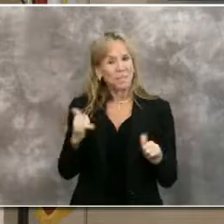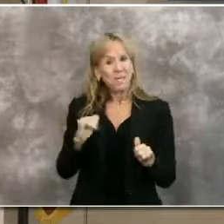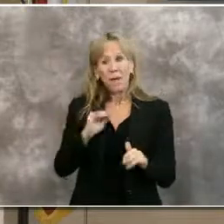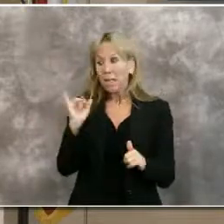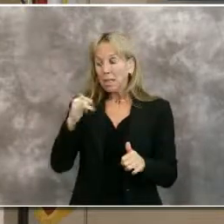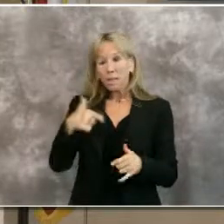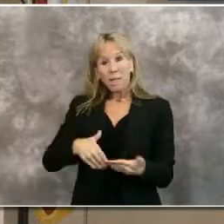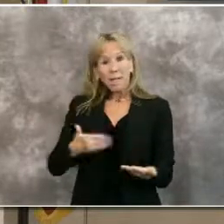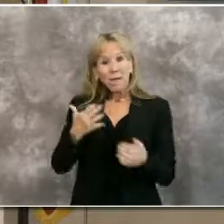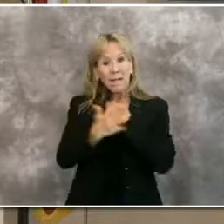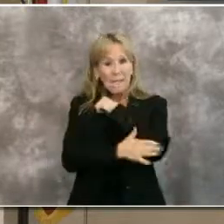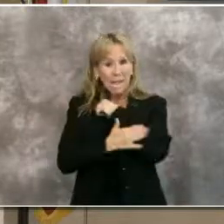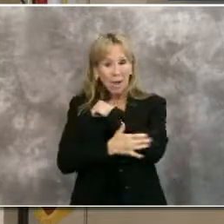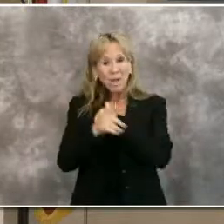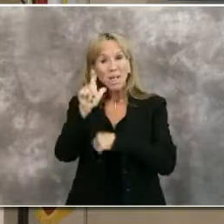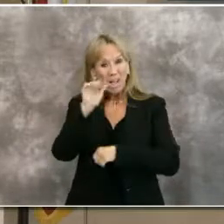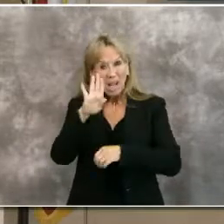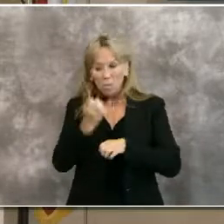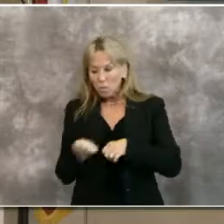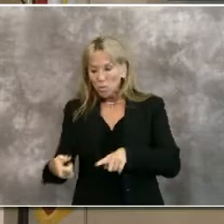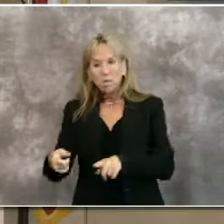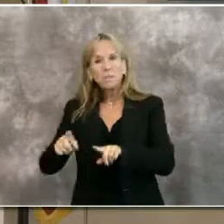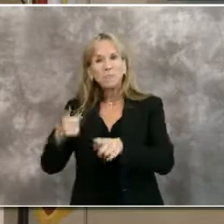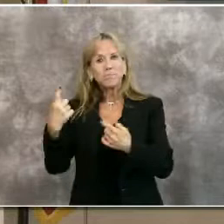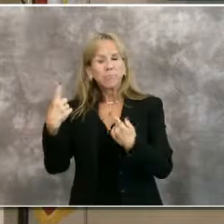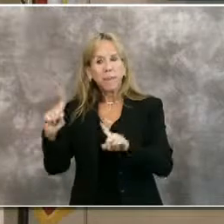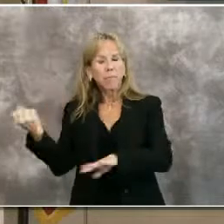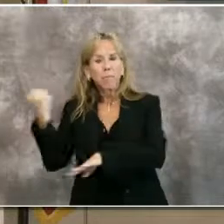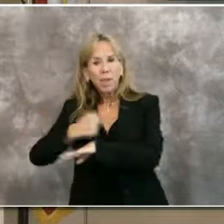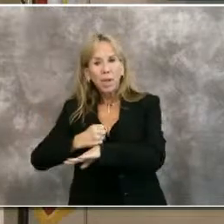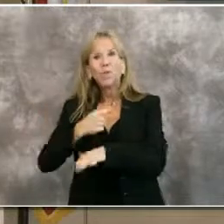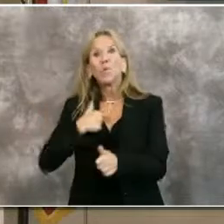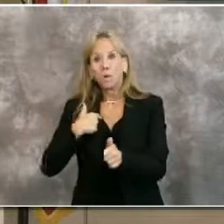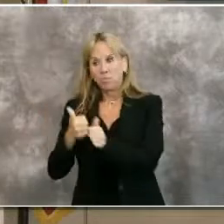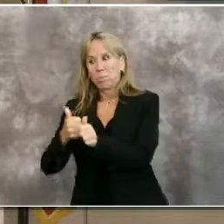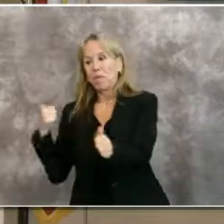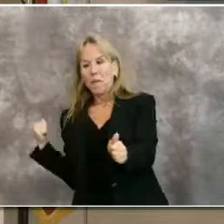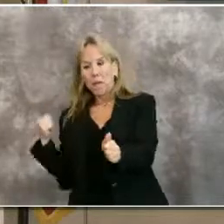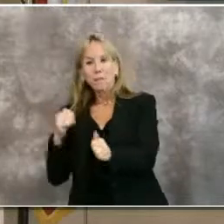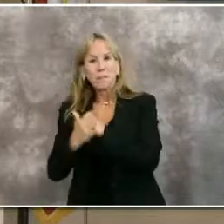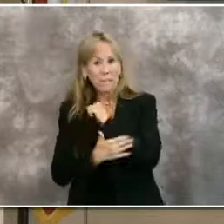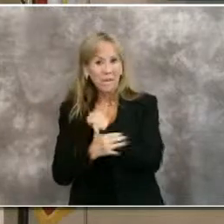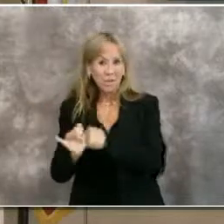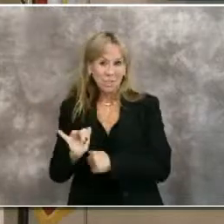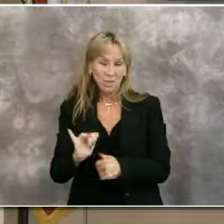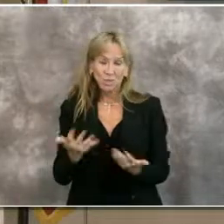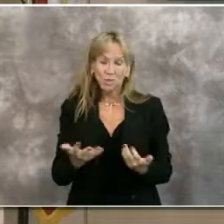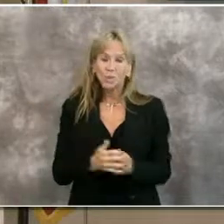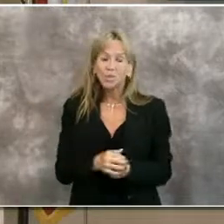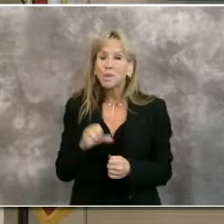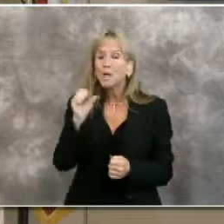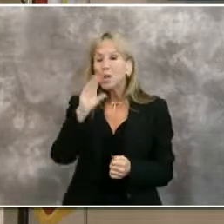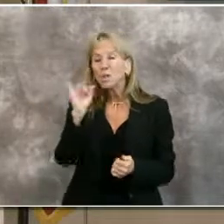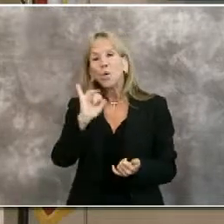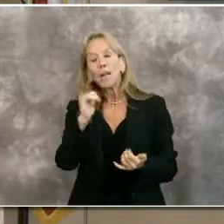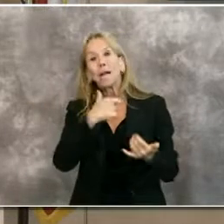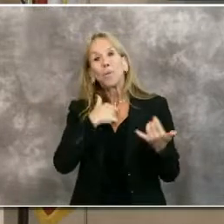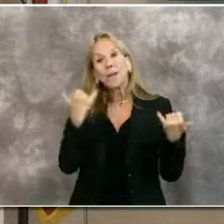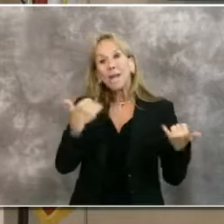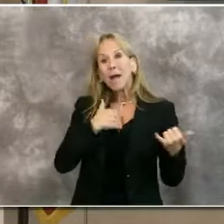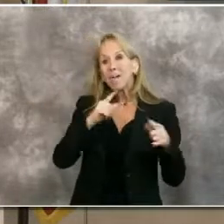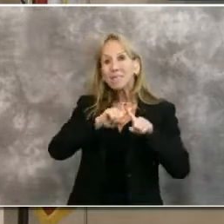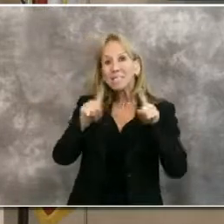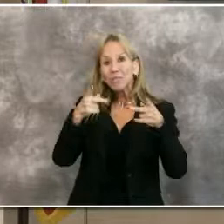behind. Presently, for those sites that are coming to the county, the drop-in site, for example, at Tubman